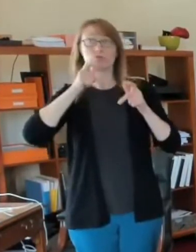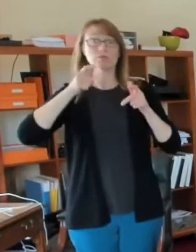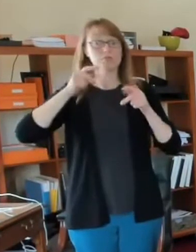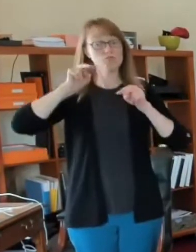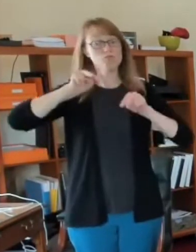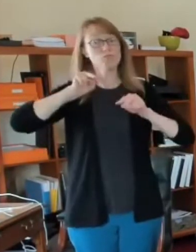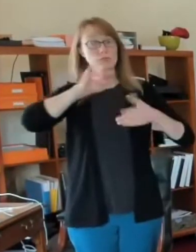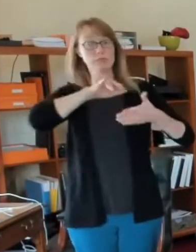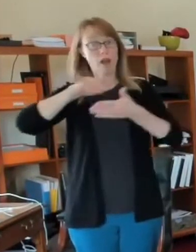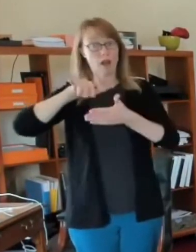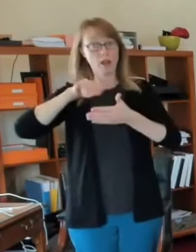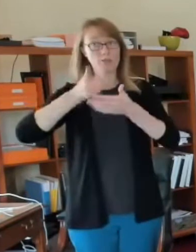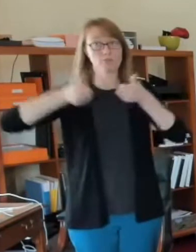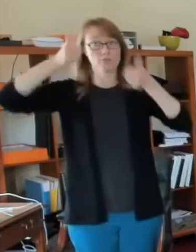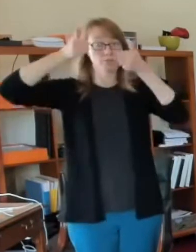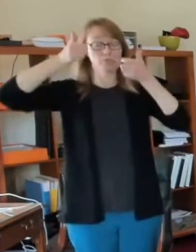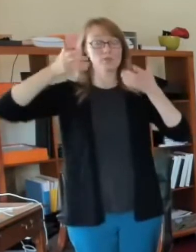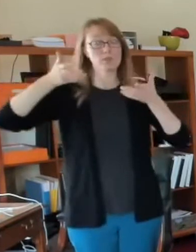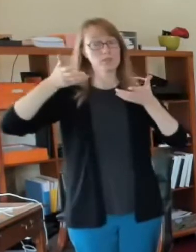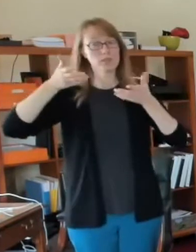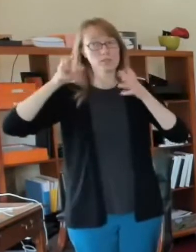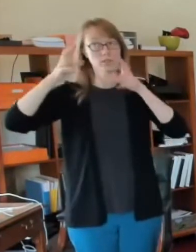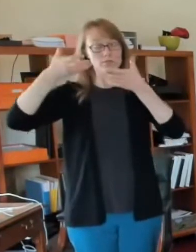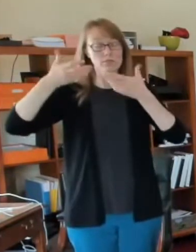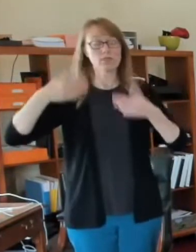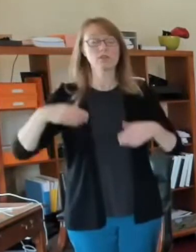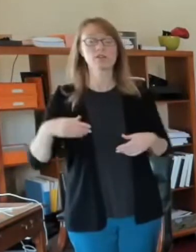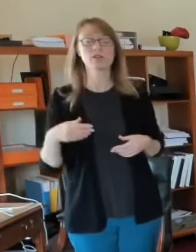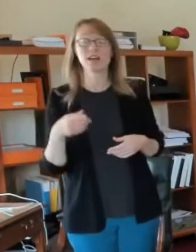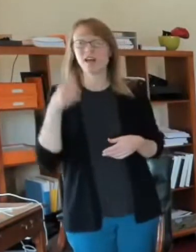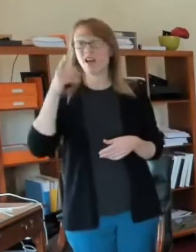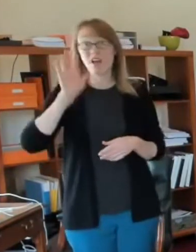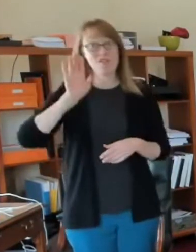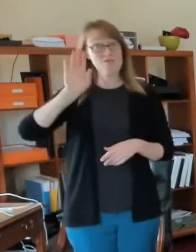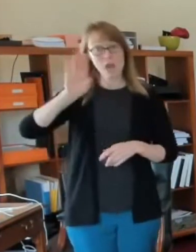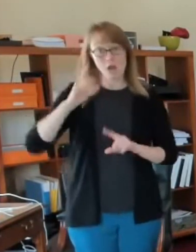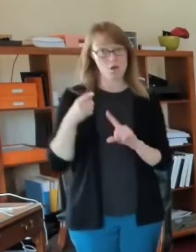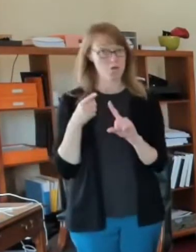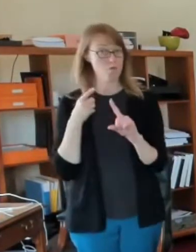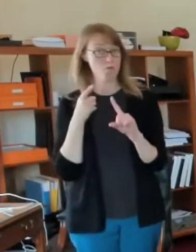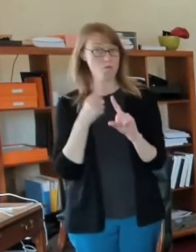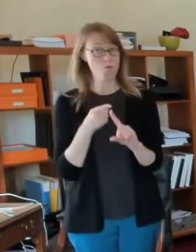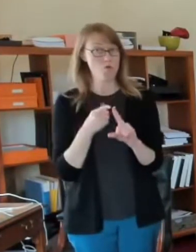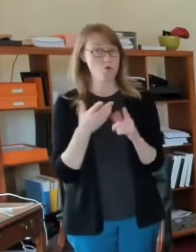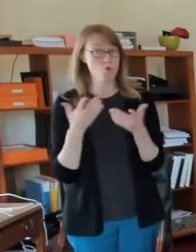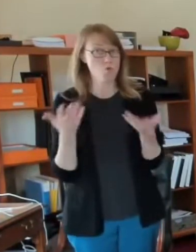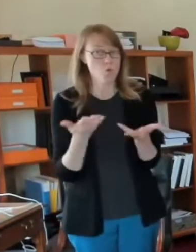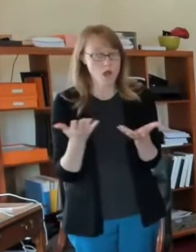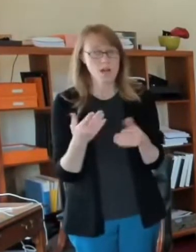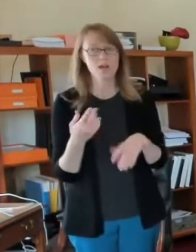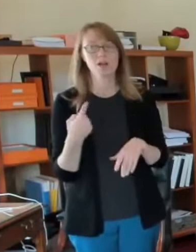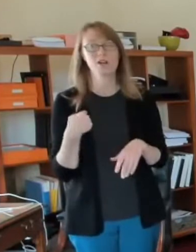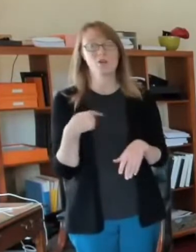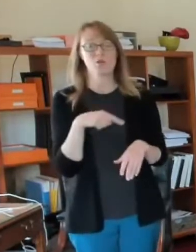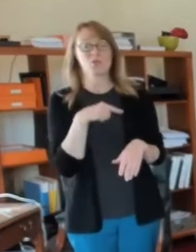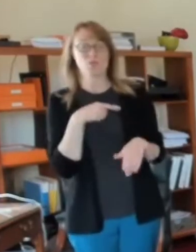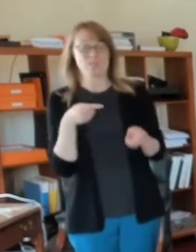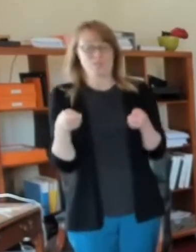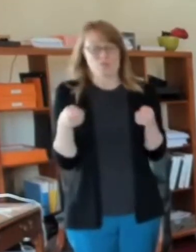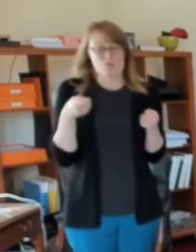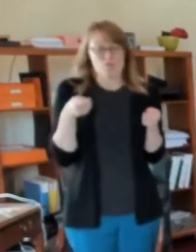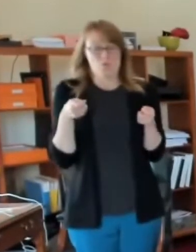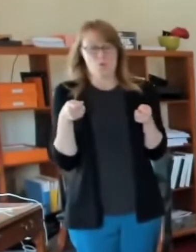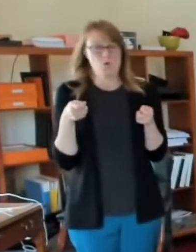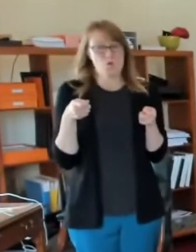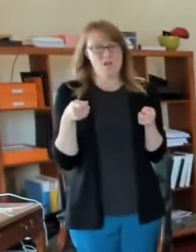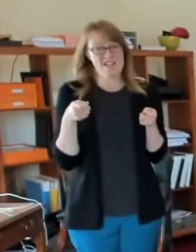have very few levers to pull on in these increasing numbers. But the one that we do have to pull is mask